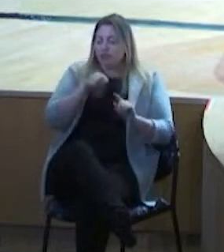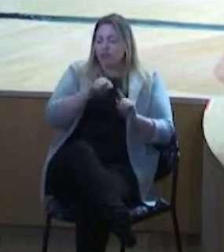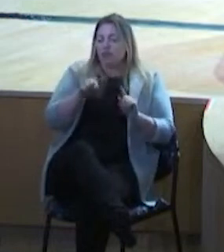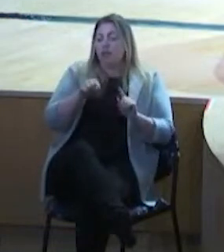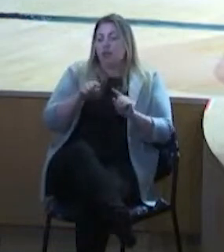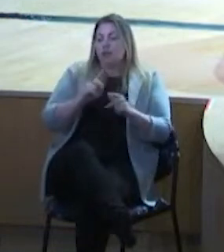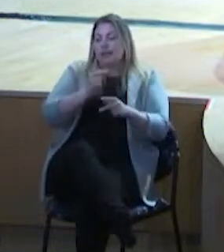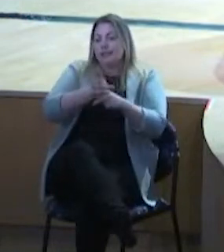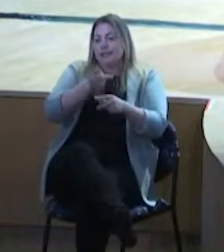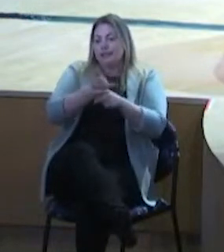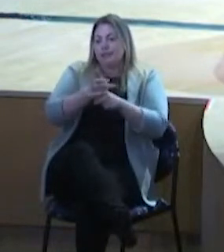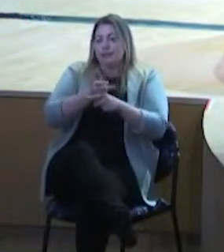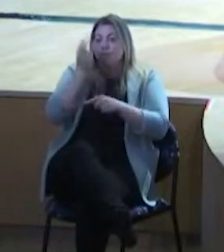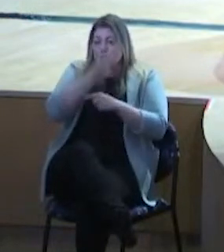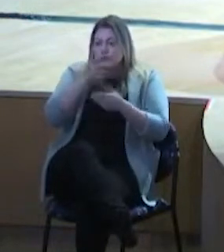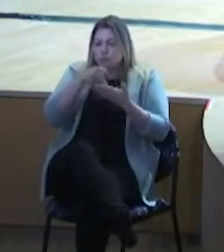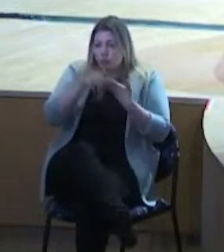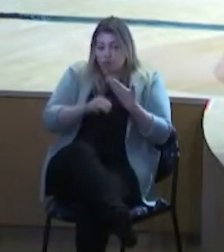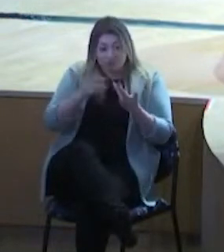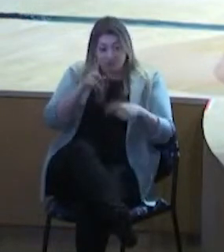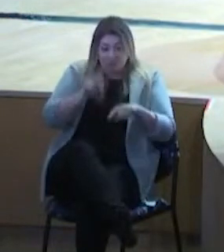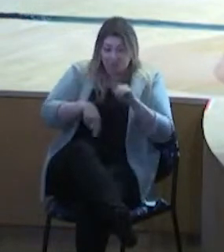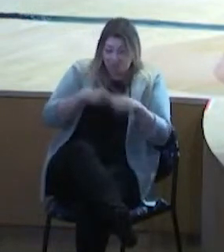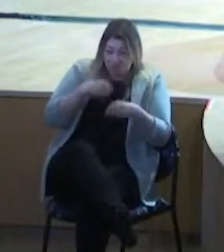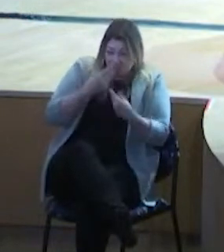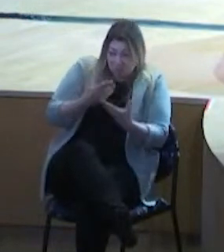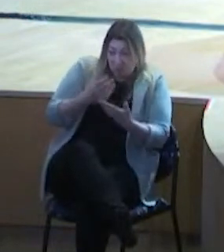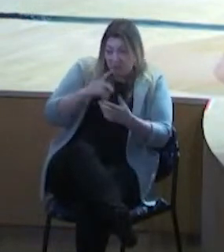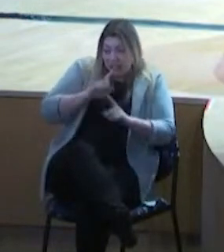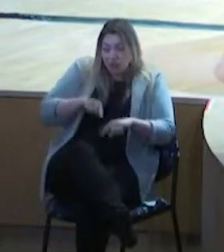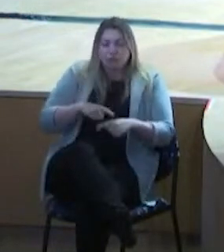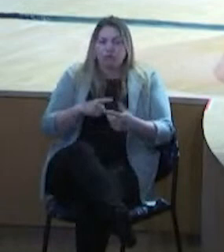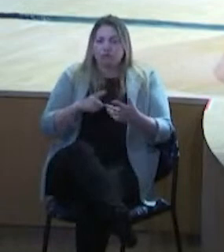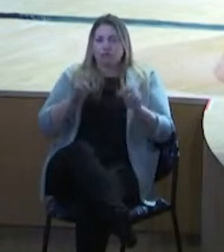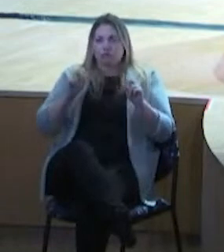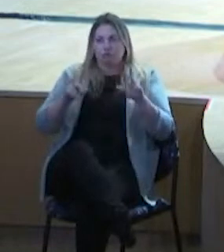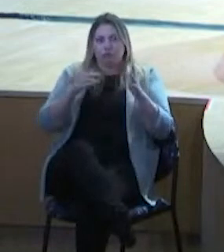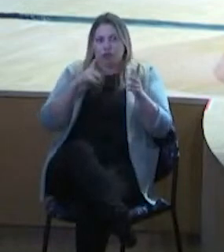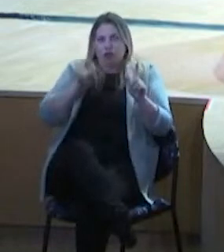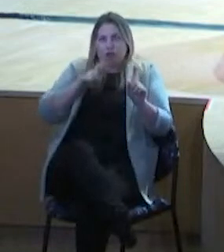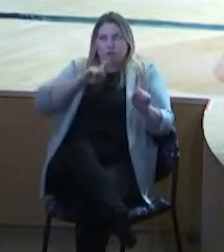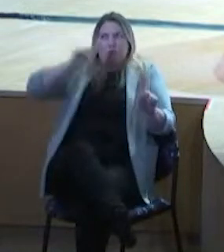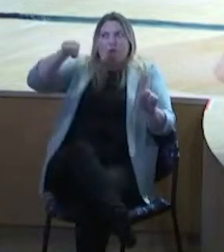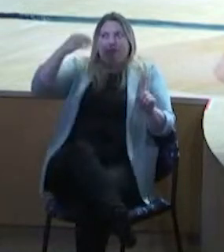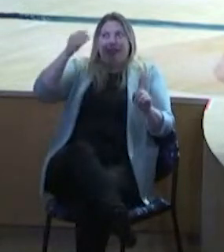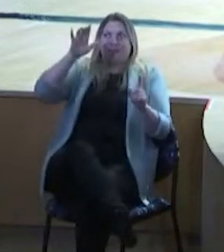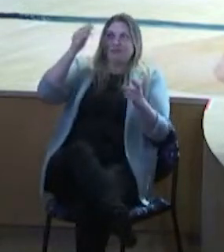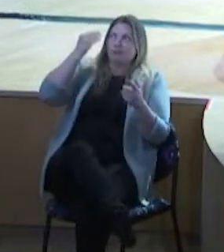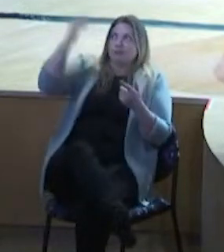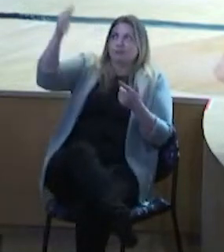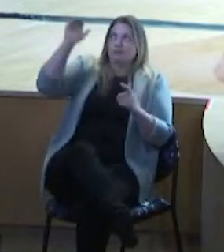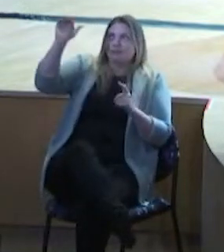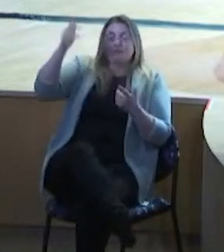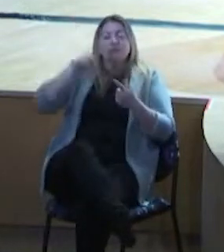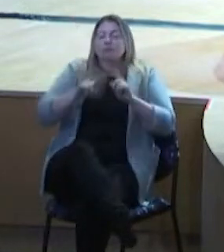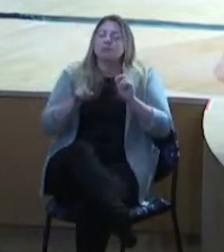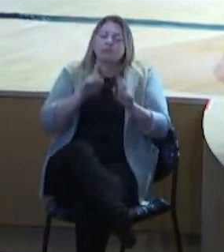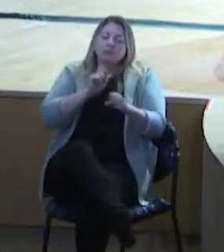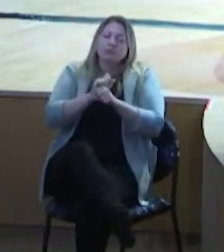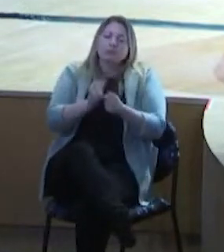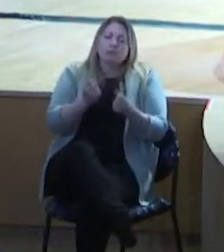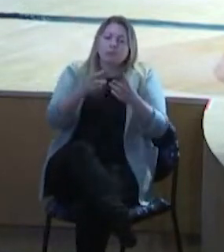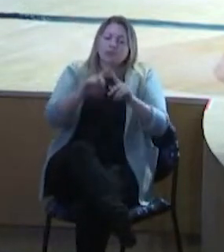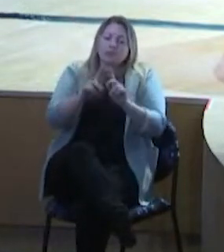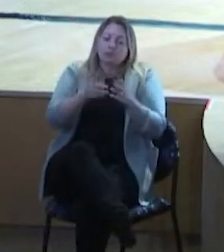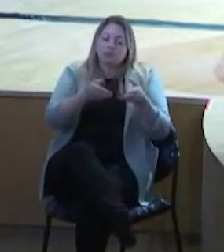provide an answer, then that should actually be reported. But, you know, there are many places that you can go to experience